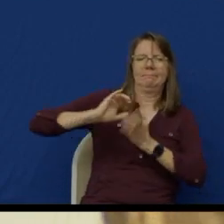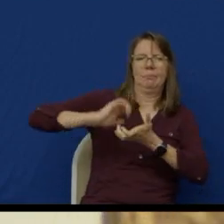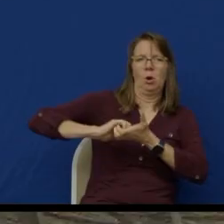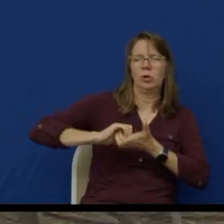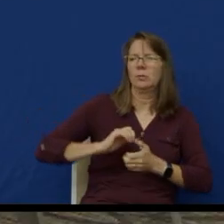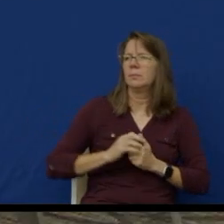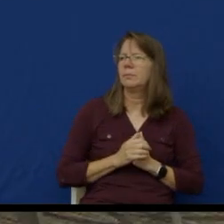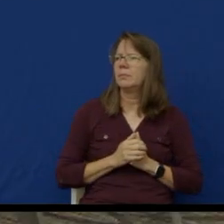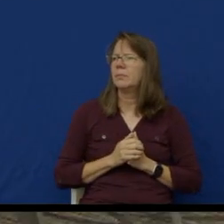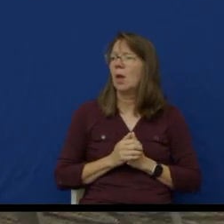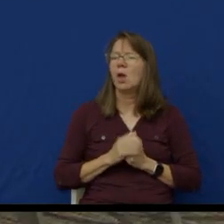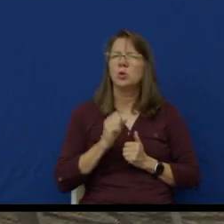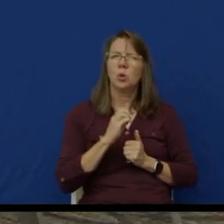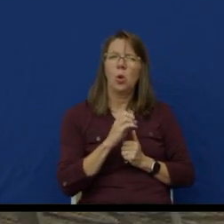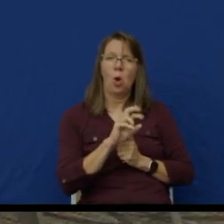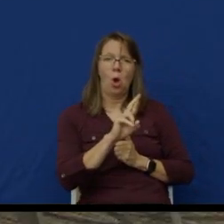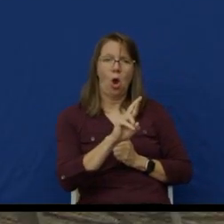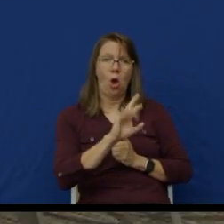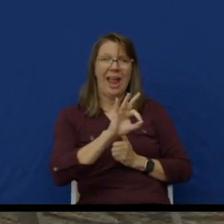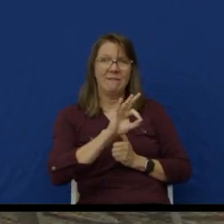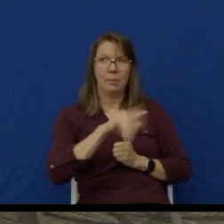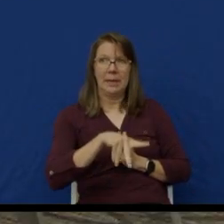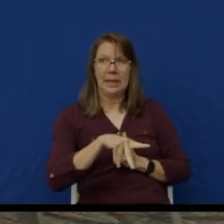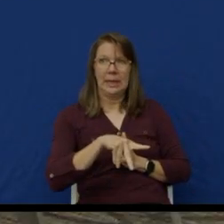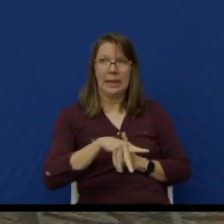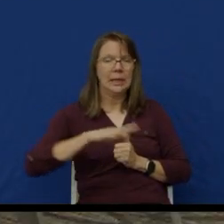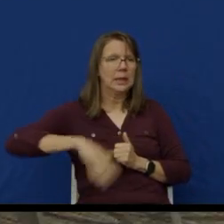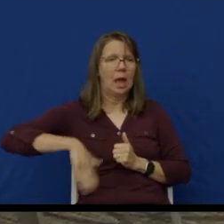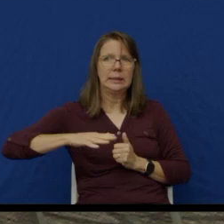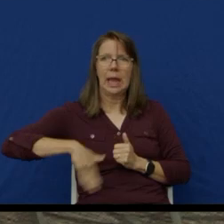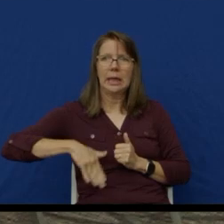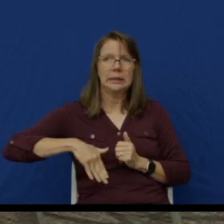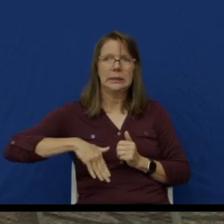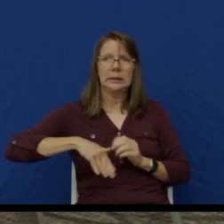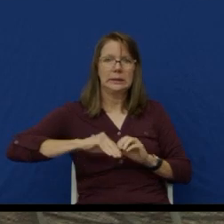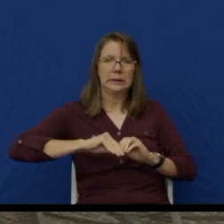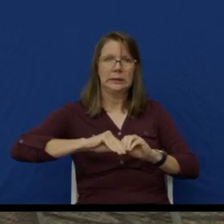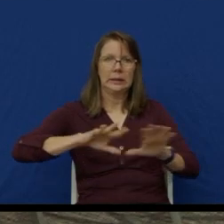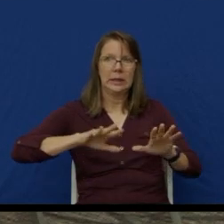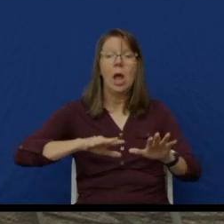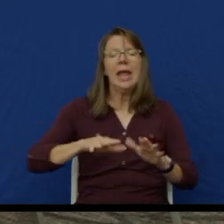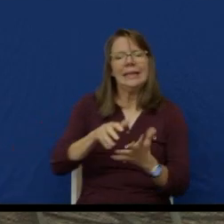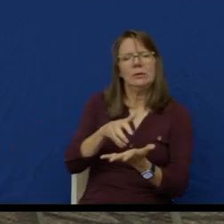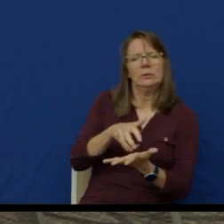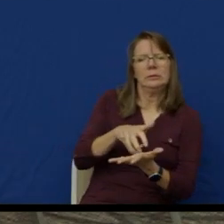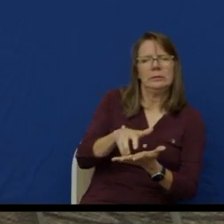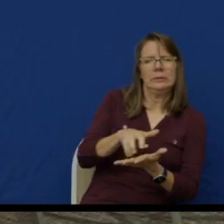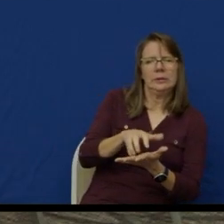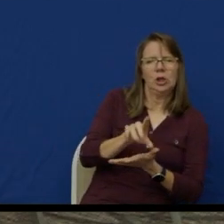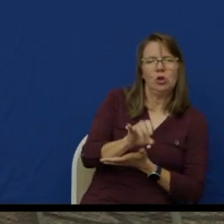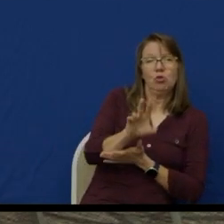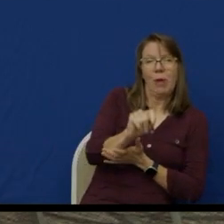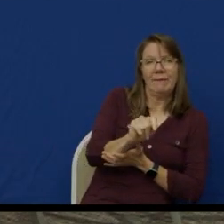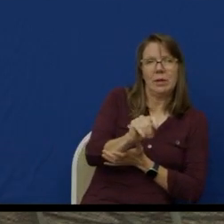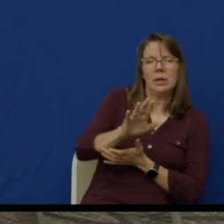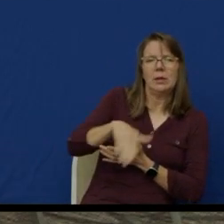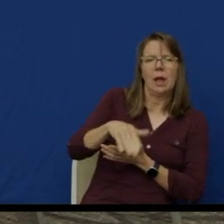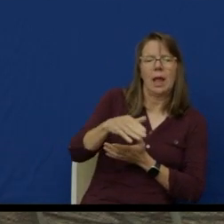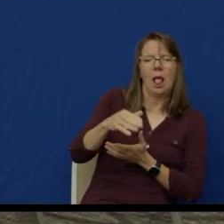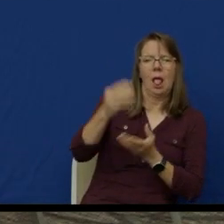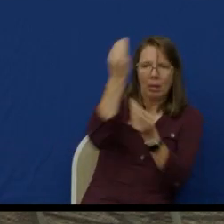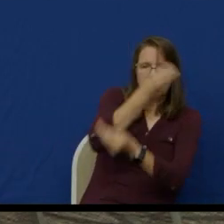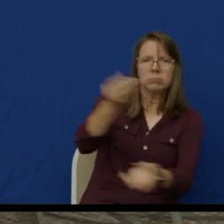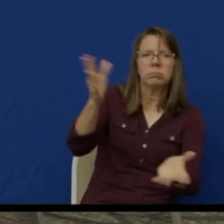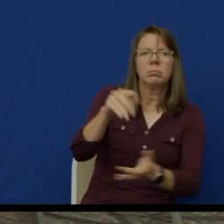So essentially the RFP is not out yet. I mean, It has been drafted, but yes, it's not public yet. Okay, all